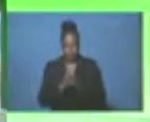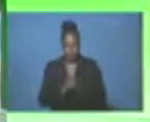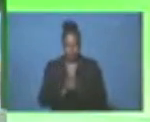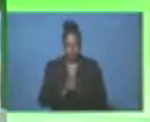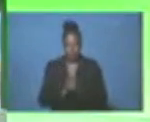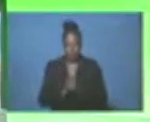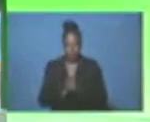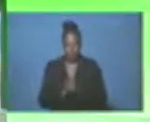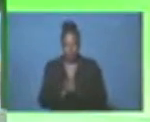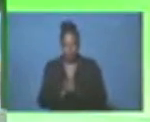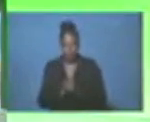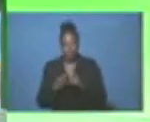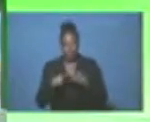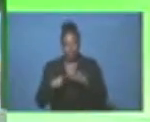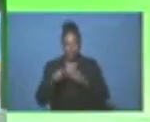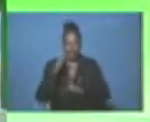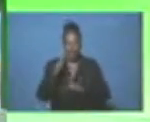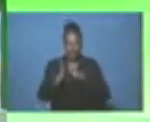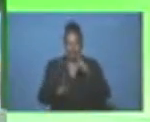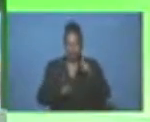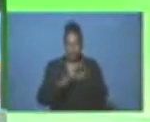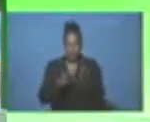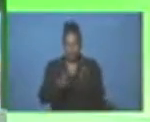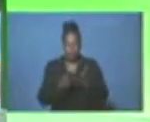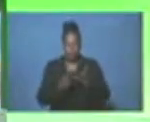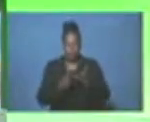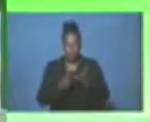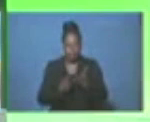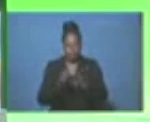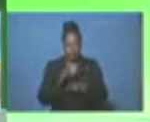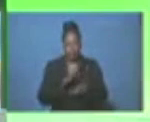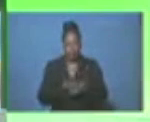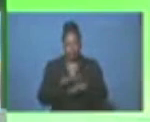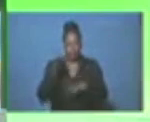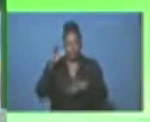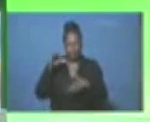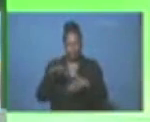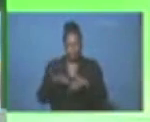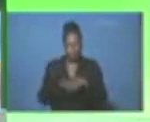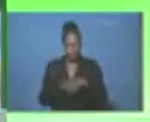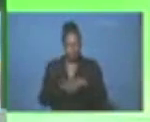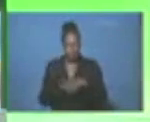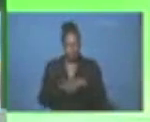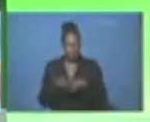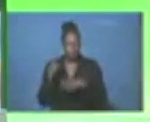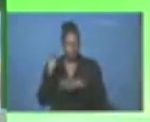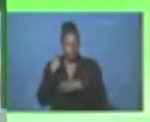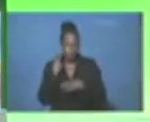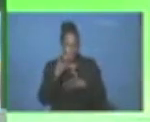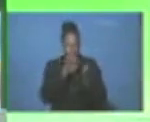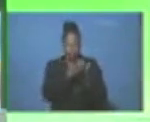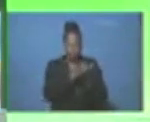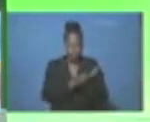Well, there has been fierce public debate over the controversial issue of marital rape, with some eager to see the issue criminalized and